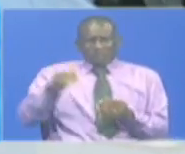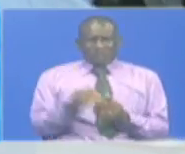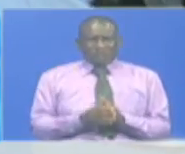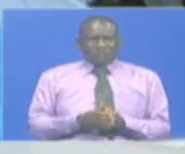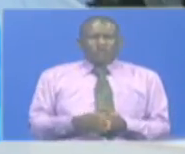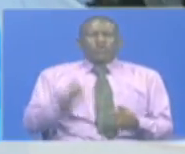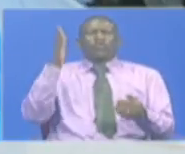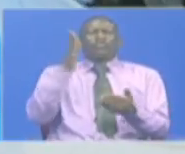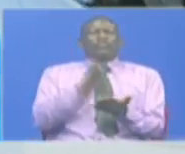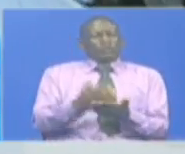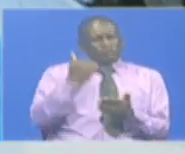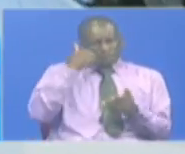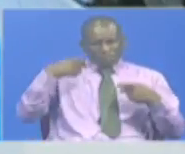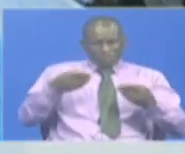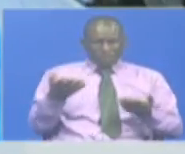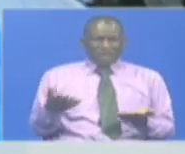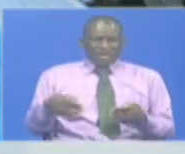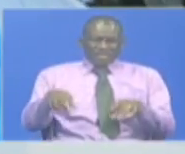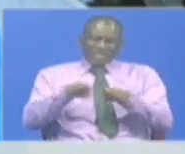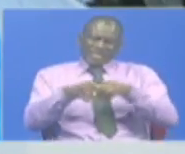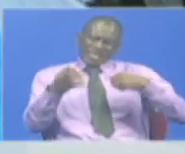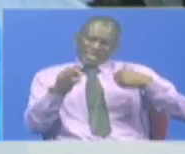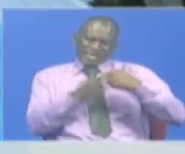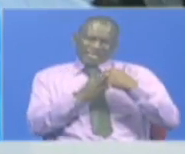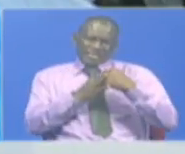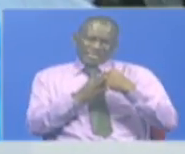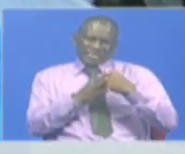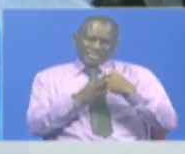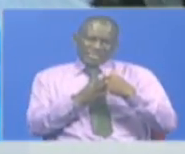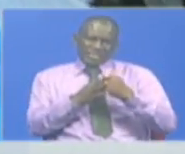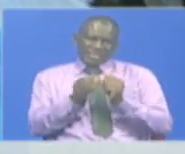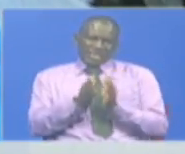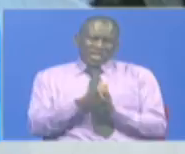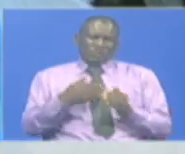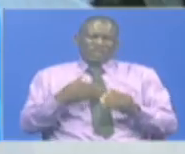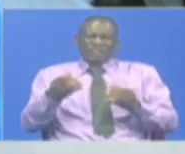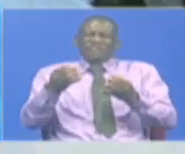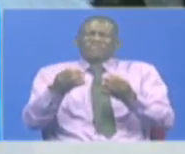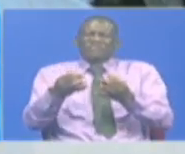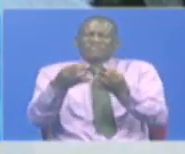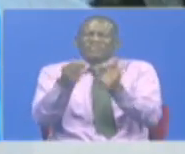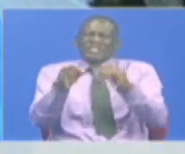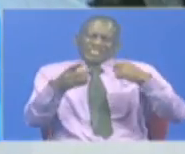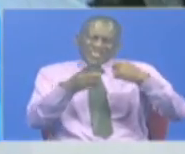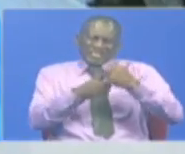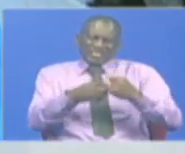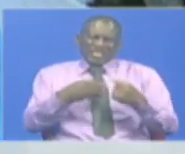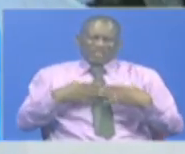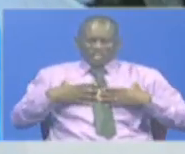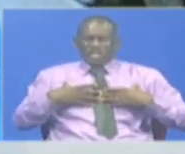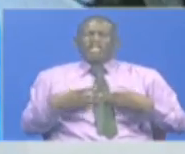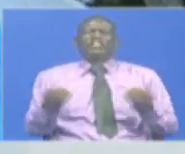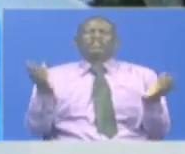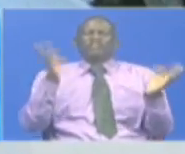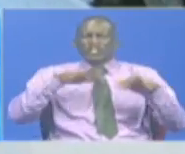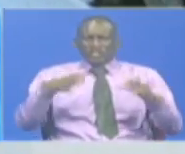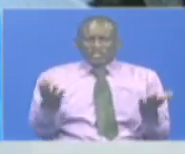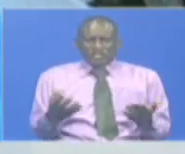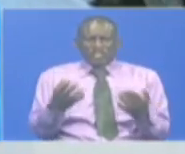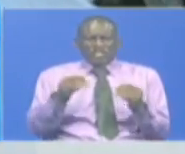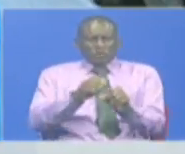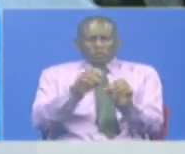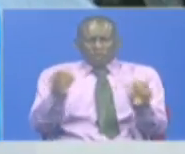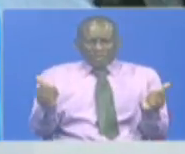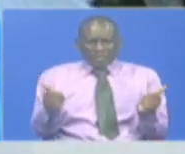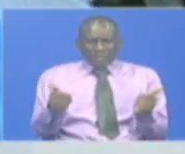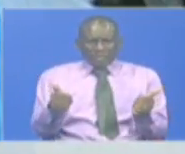patients are like 8, and we've discharged 6 patients who are now stable